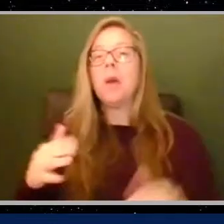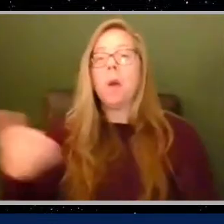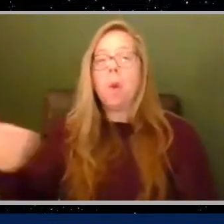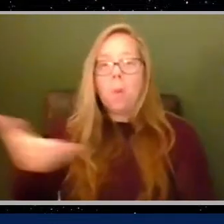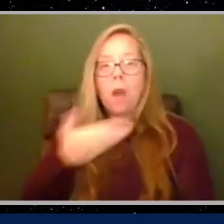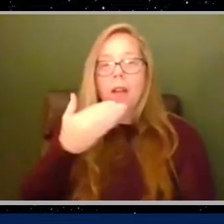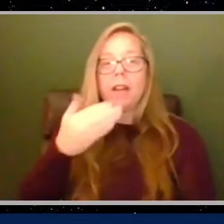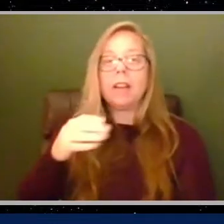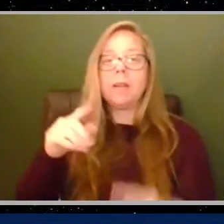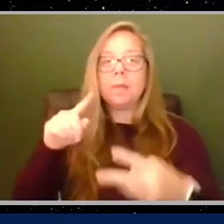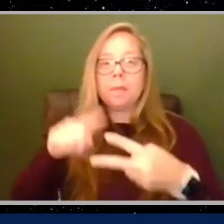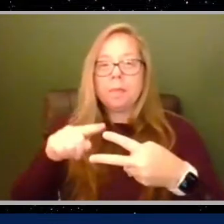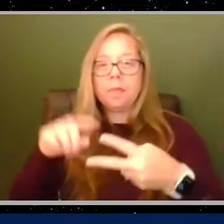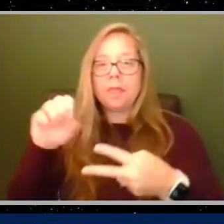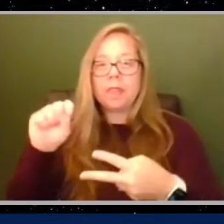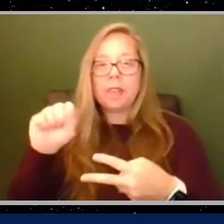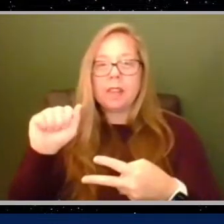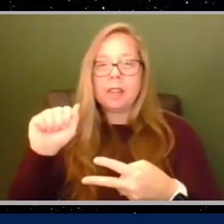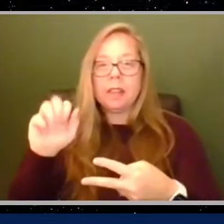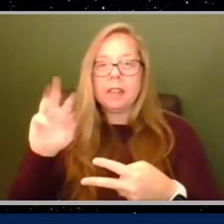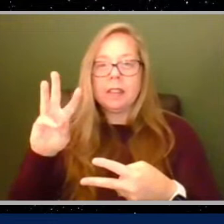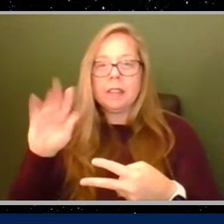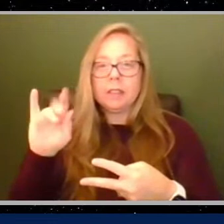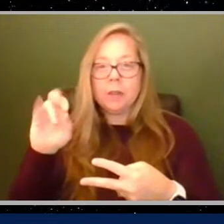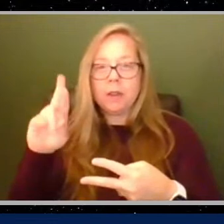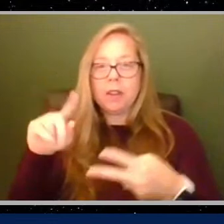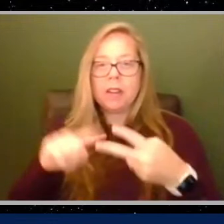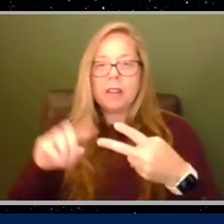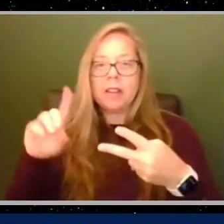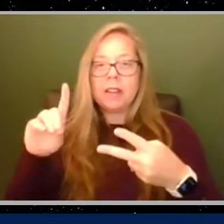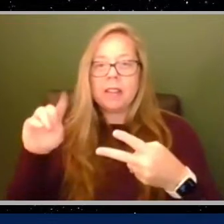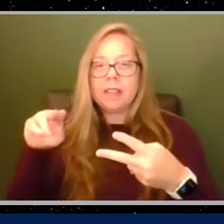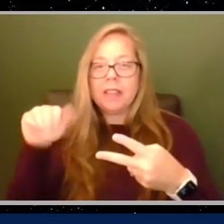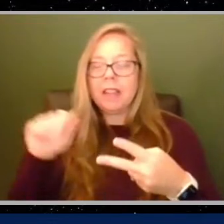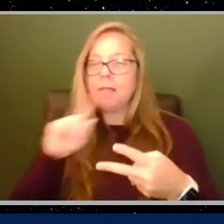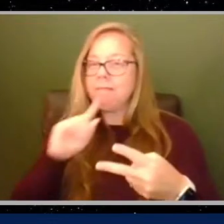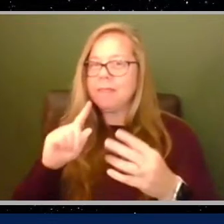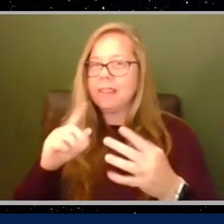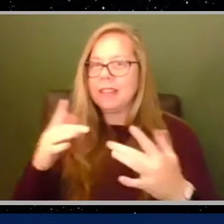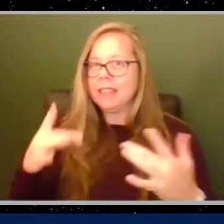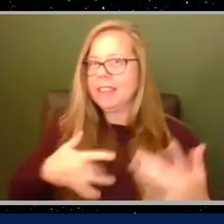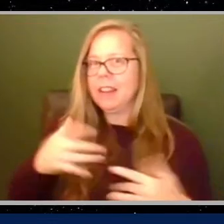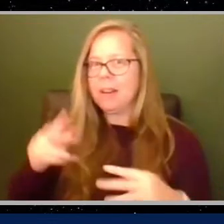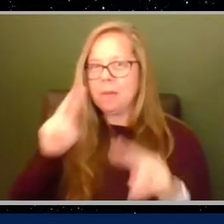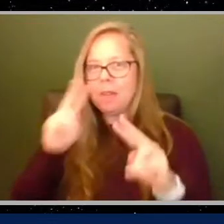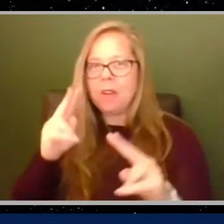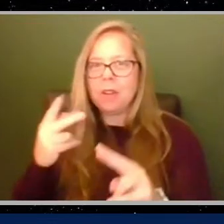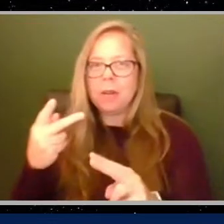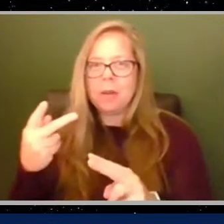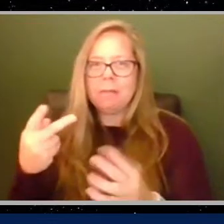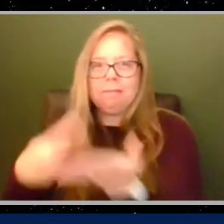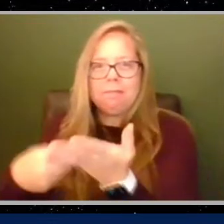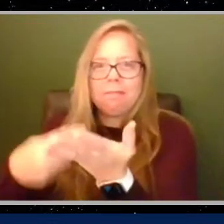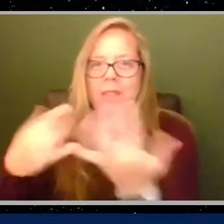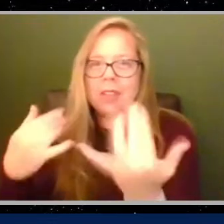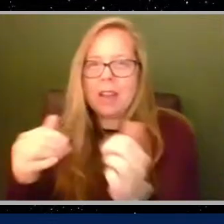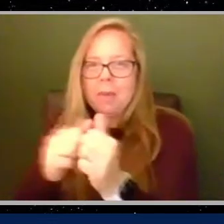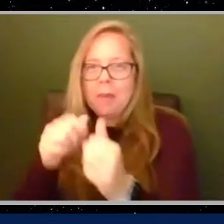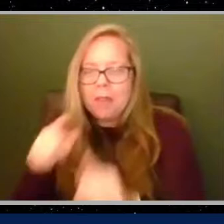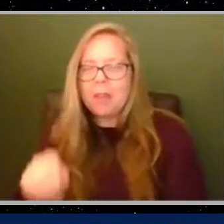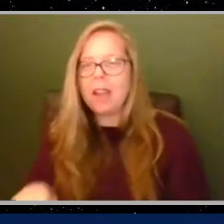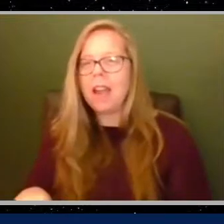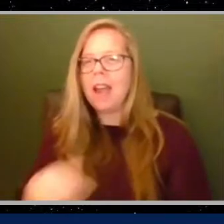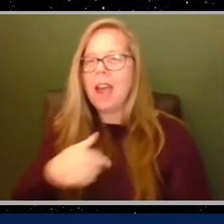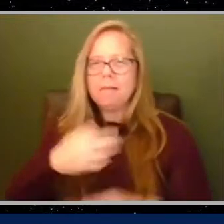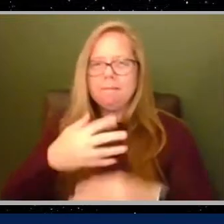and Dina. I'm so excited to talk to you both today about AstroAccess. And I'm just going to give a tiny little version of